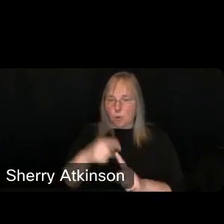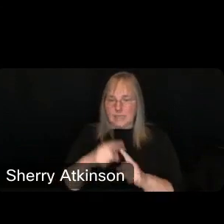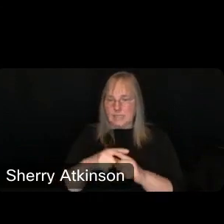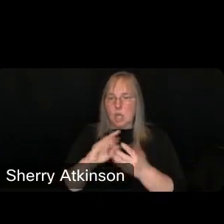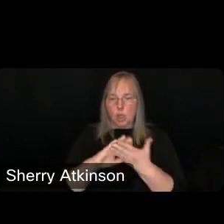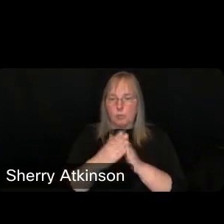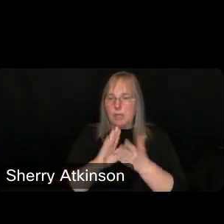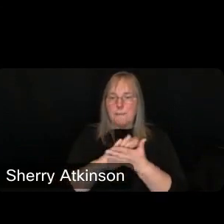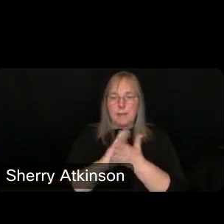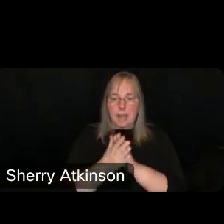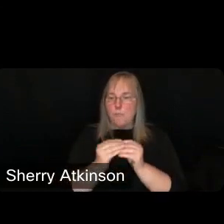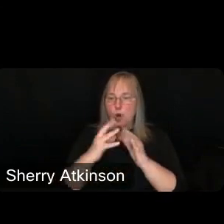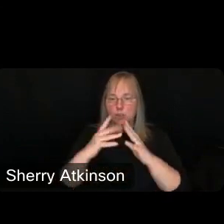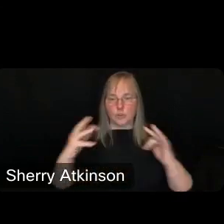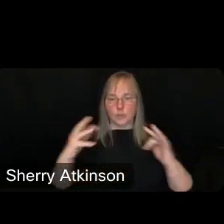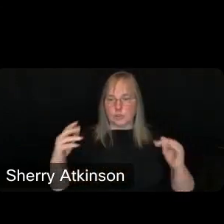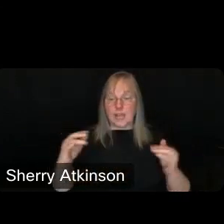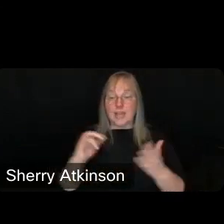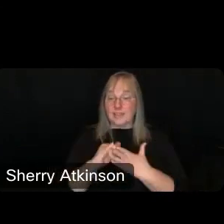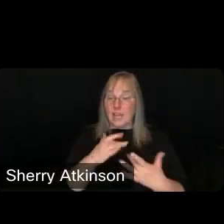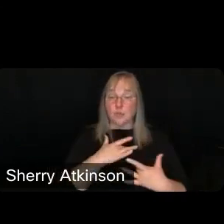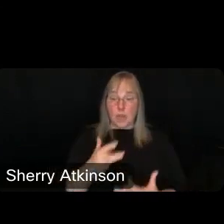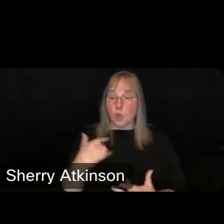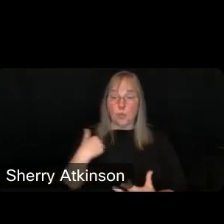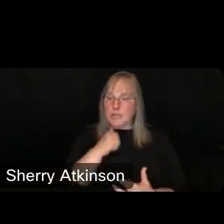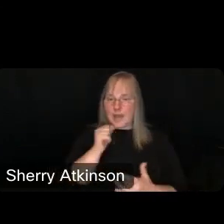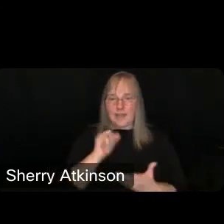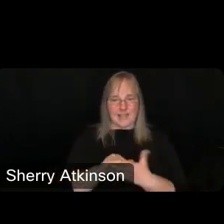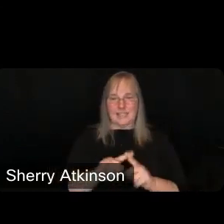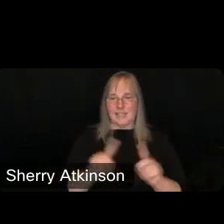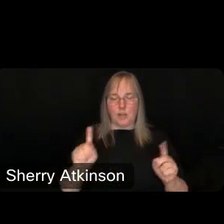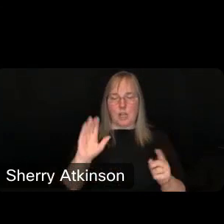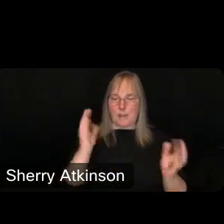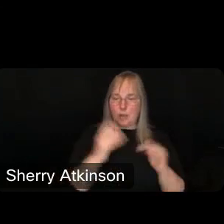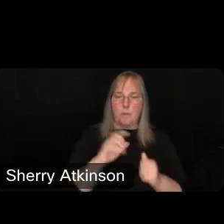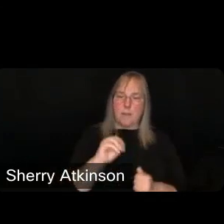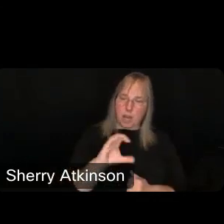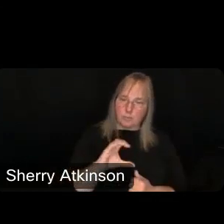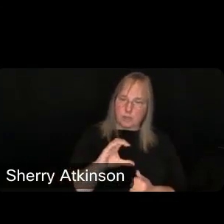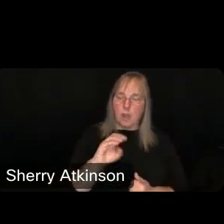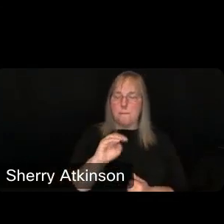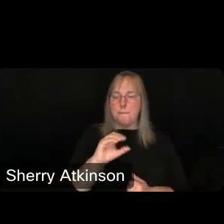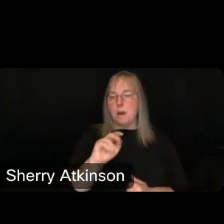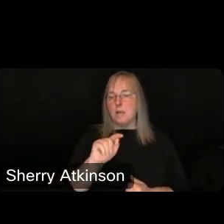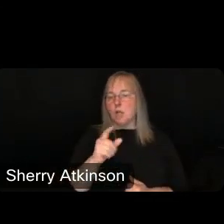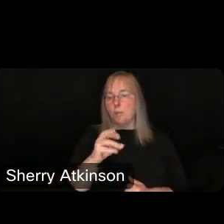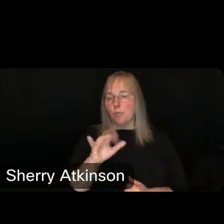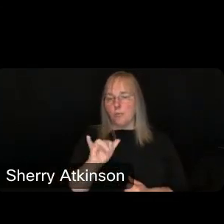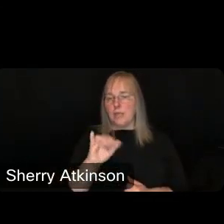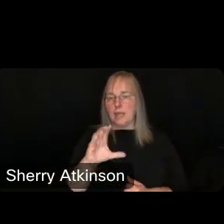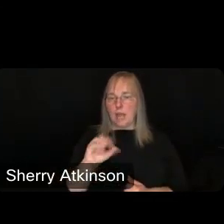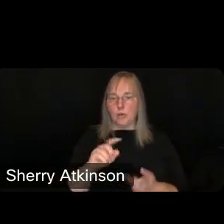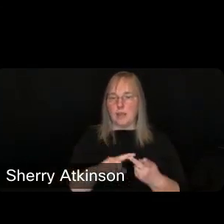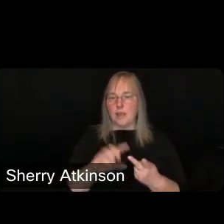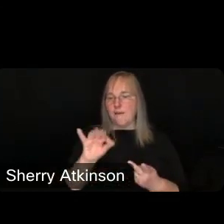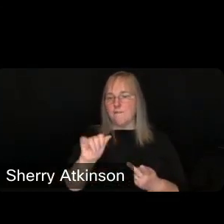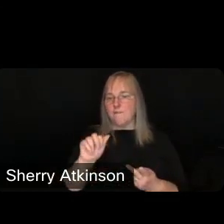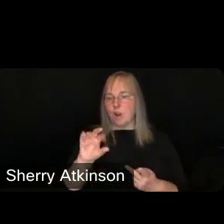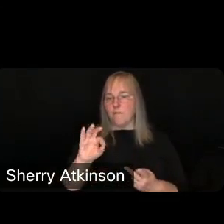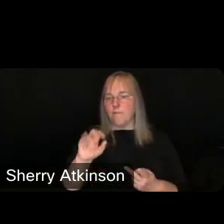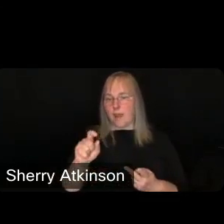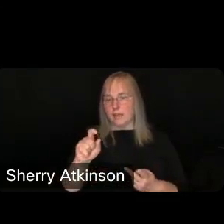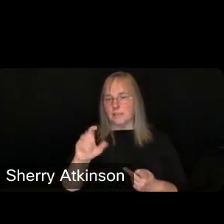that trend, we're not that different from Montgomery County, Fairfax County, which have been essentially showing the same trend in this area.